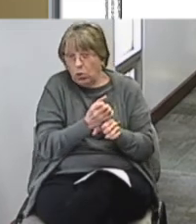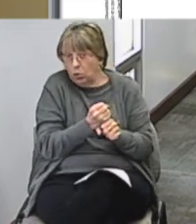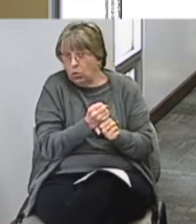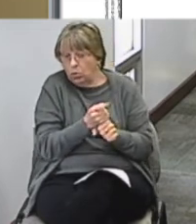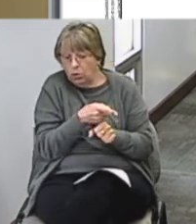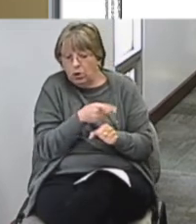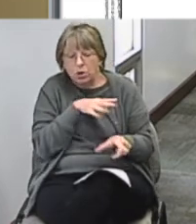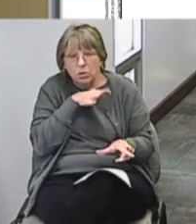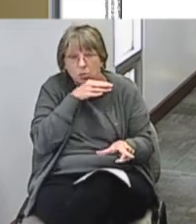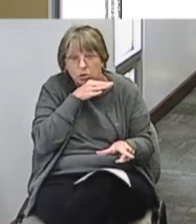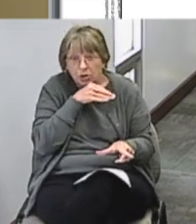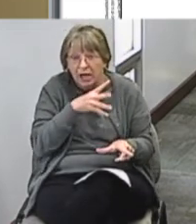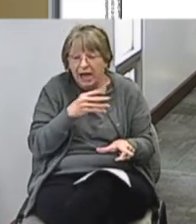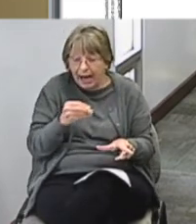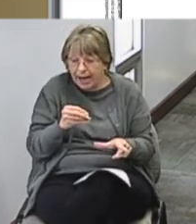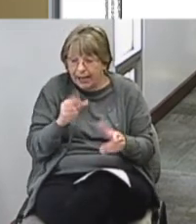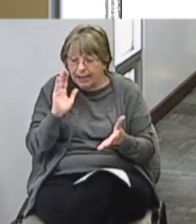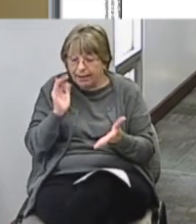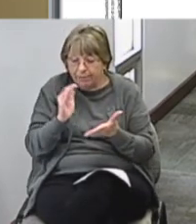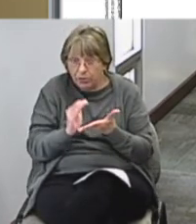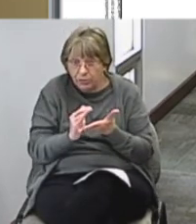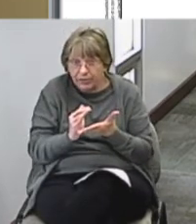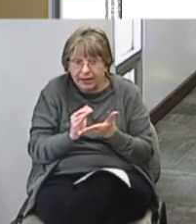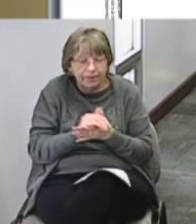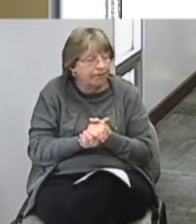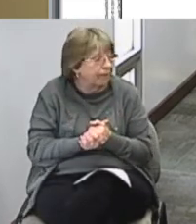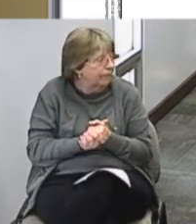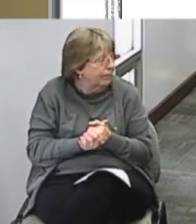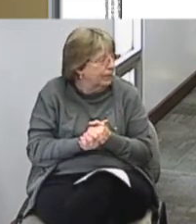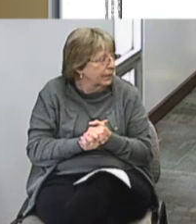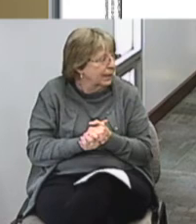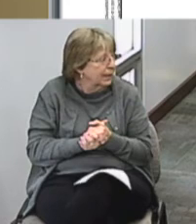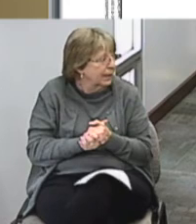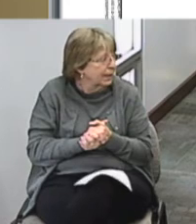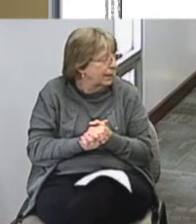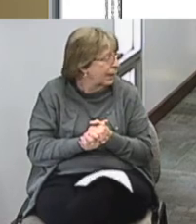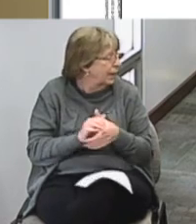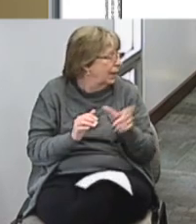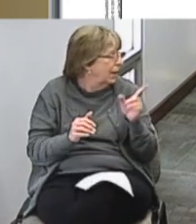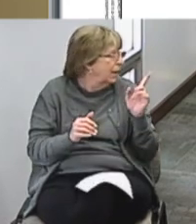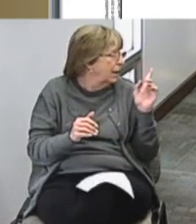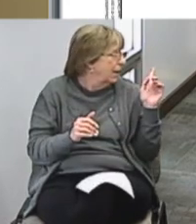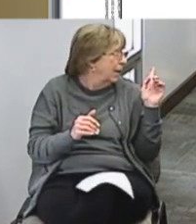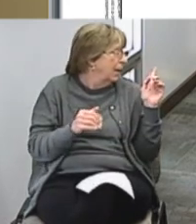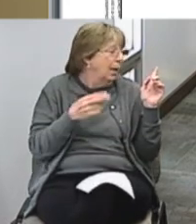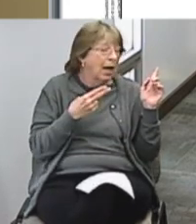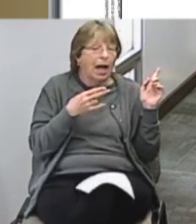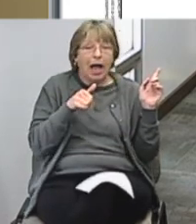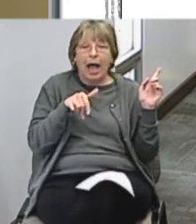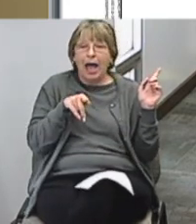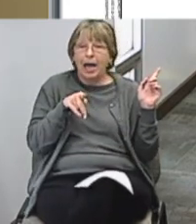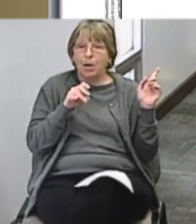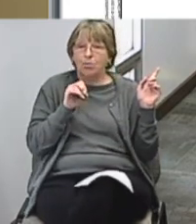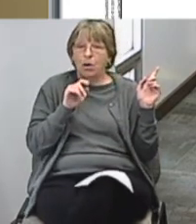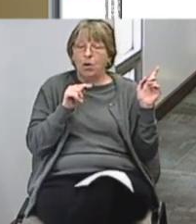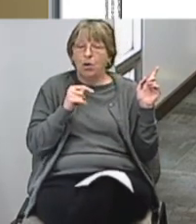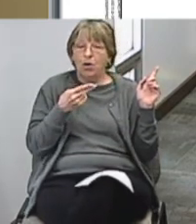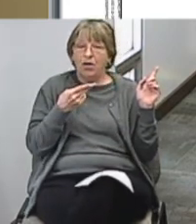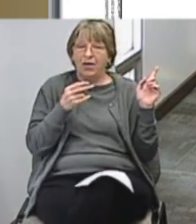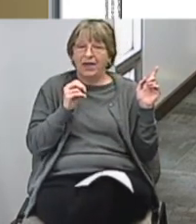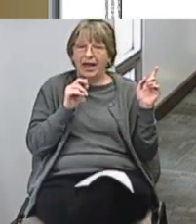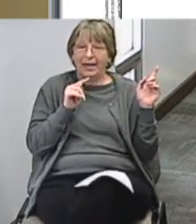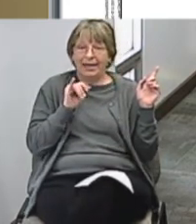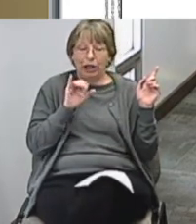and also removing the pollution. So, I'm going to raise a hypothetical question that we've talked about before,